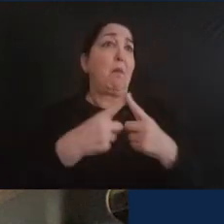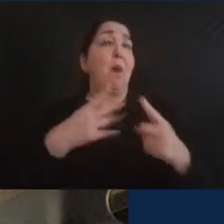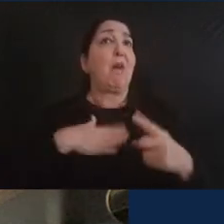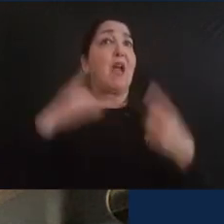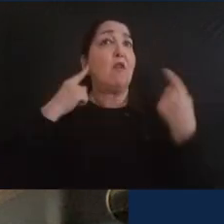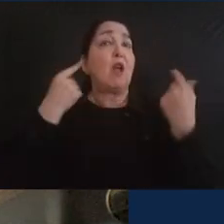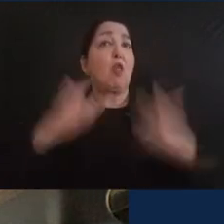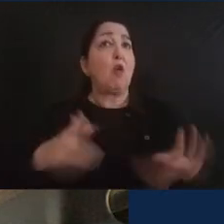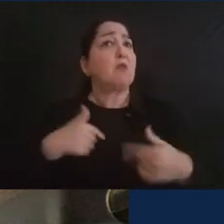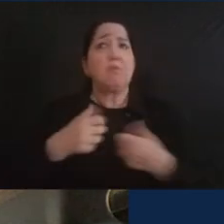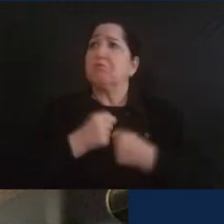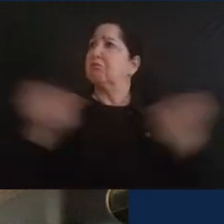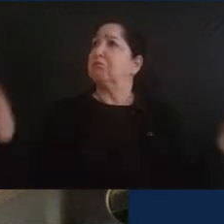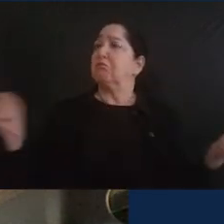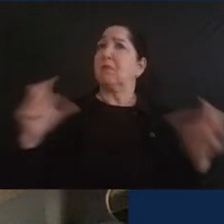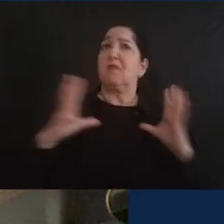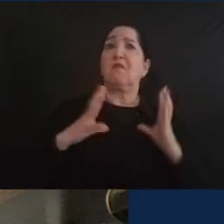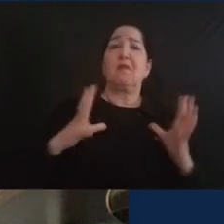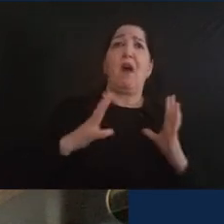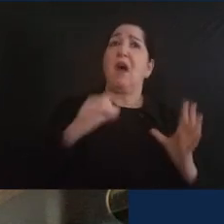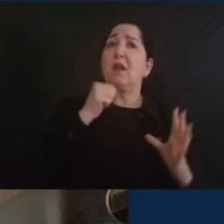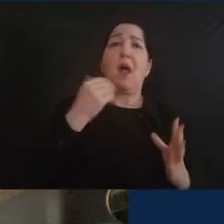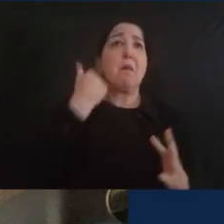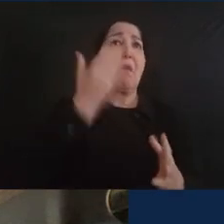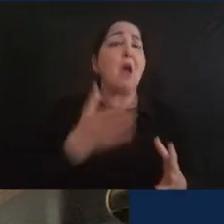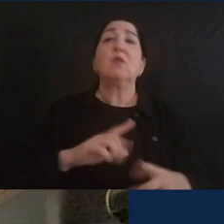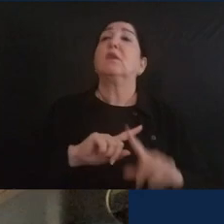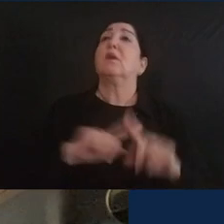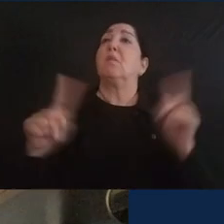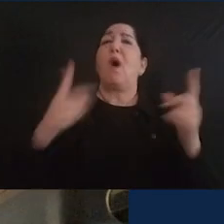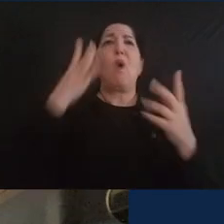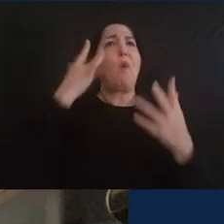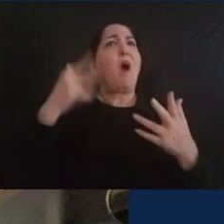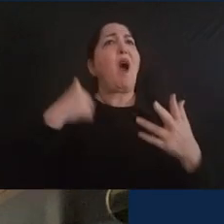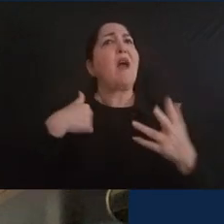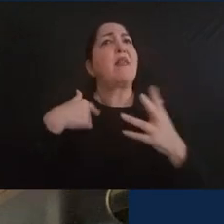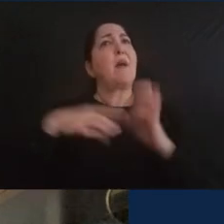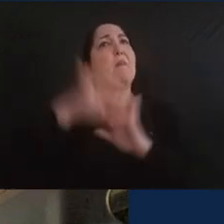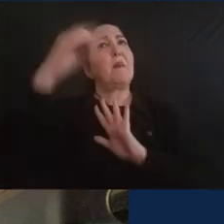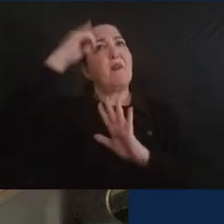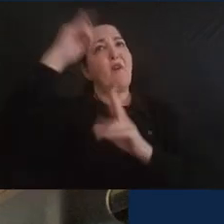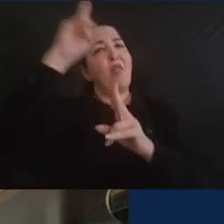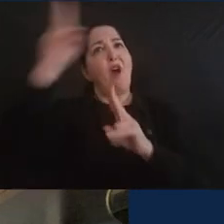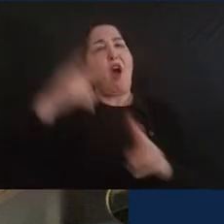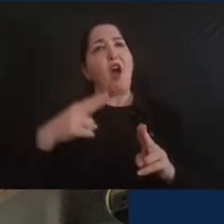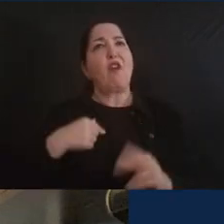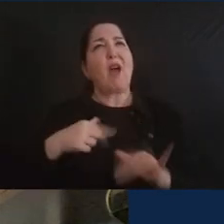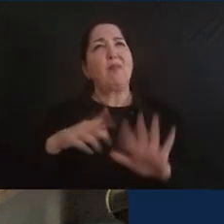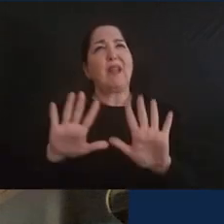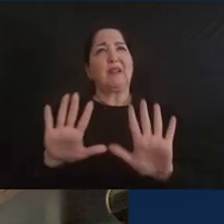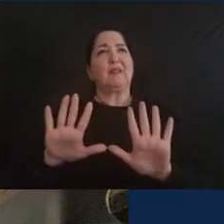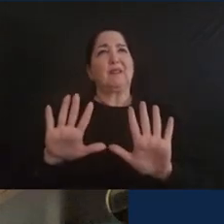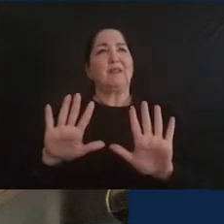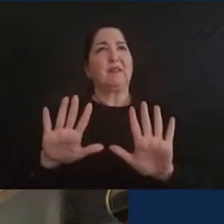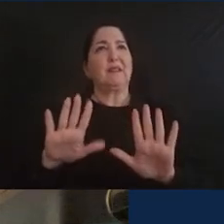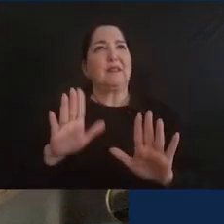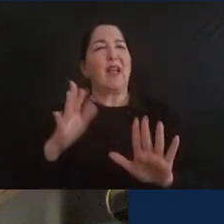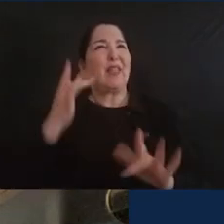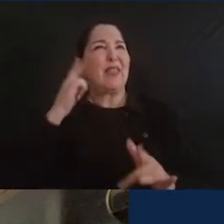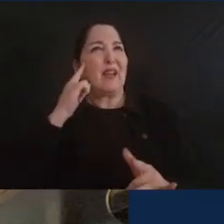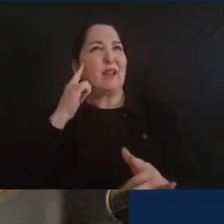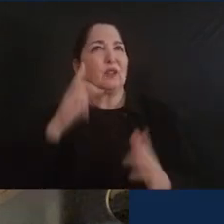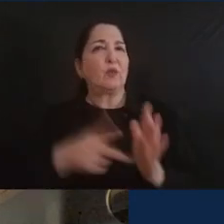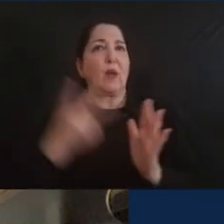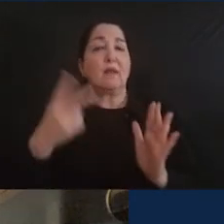not something that I declined to talk about when prompted. So why was I hesitating in accepting this honor? The events of